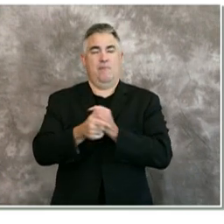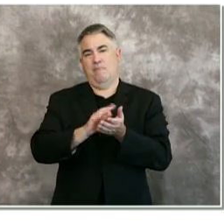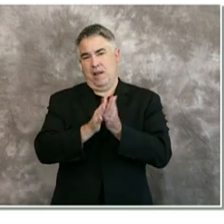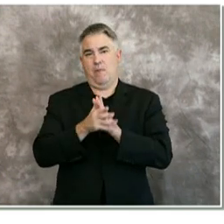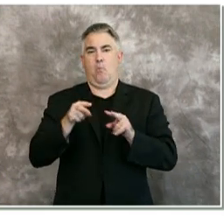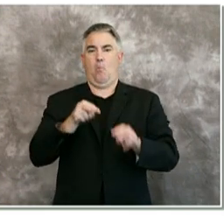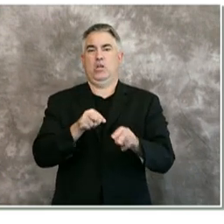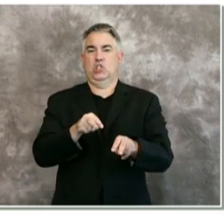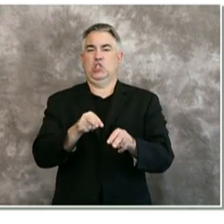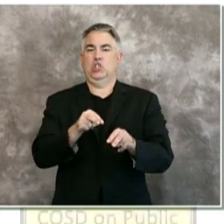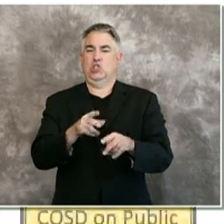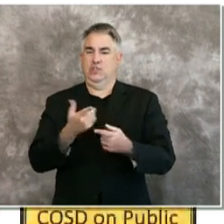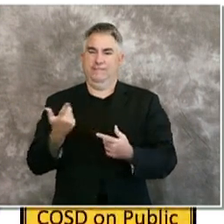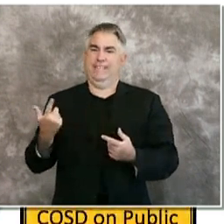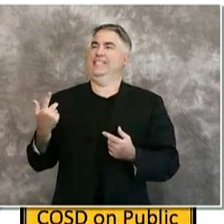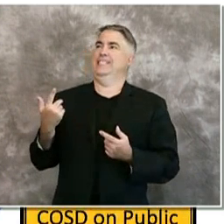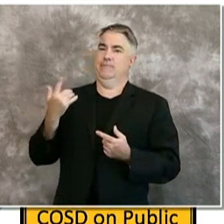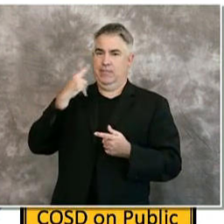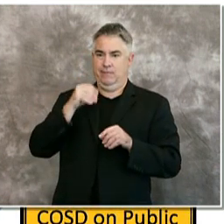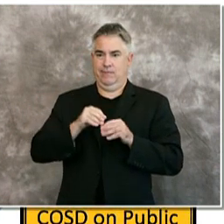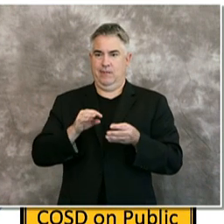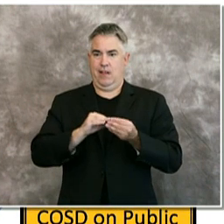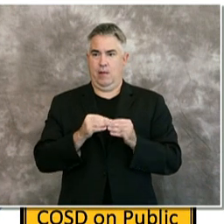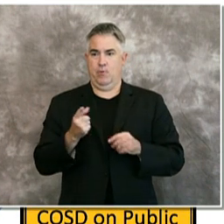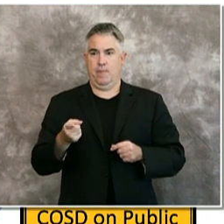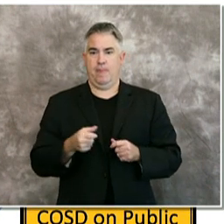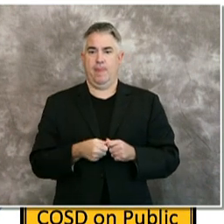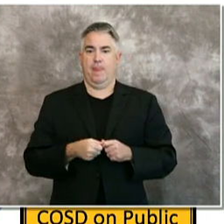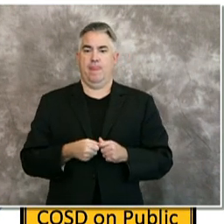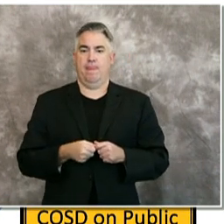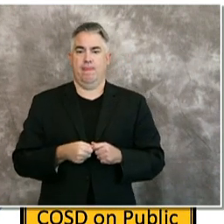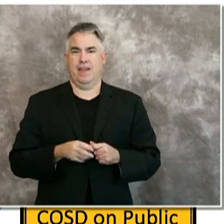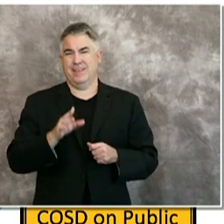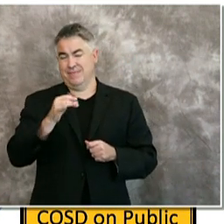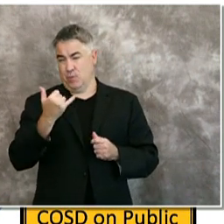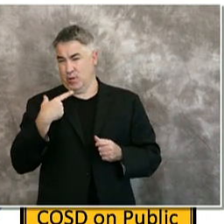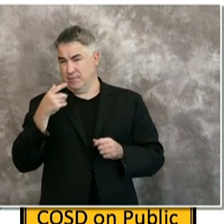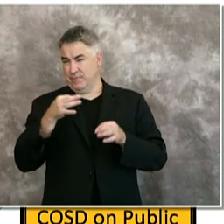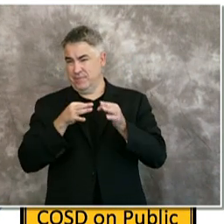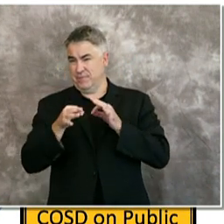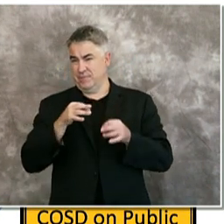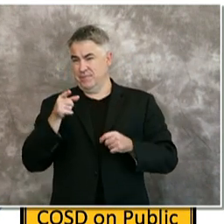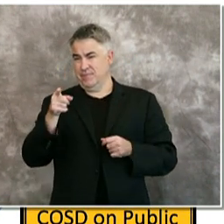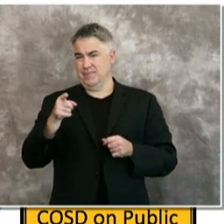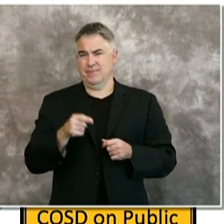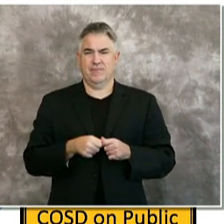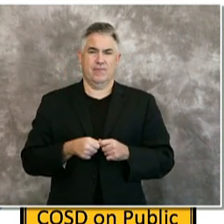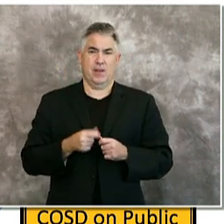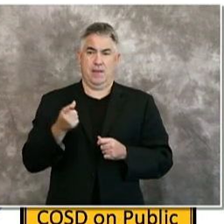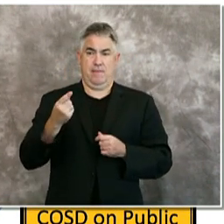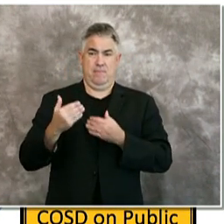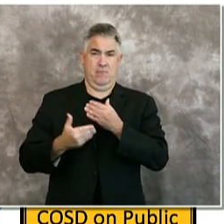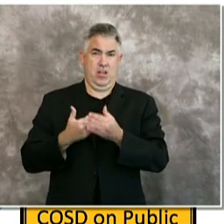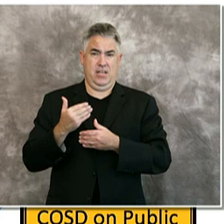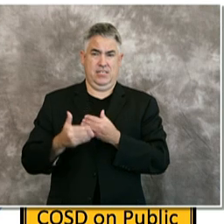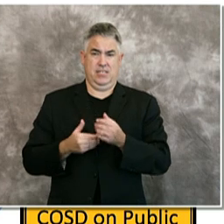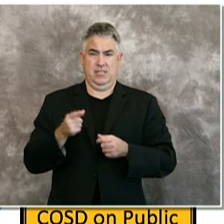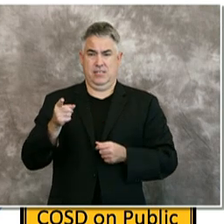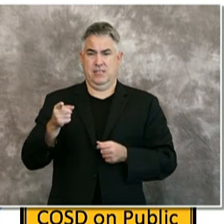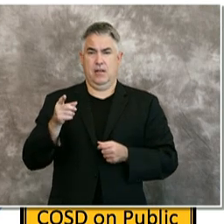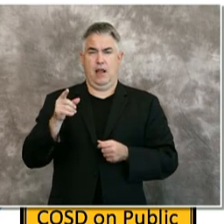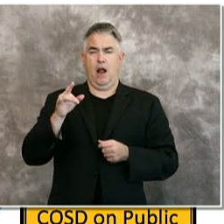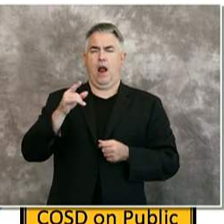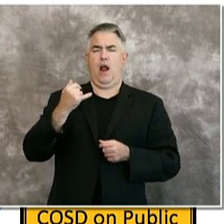if we go to the next slide, I just wanted to share with you the process so that everyone